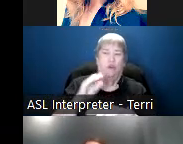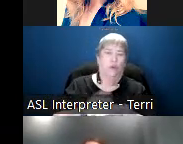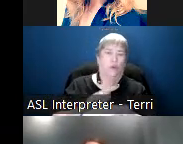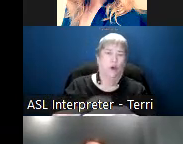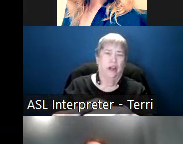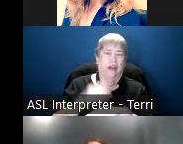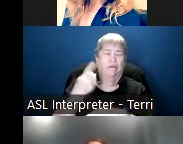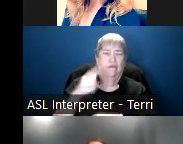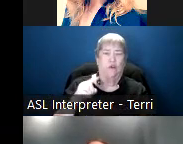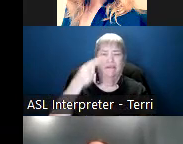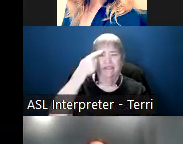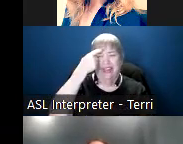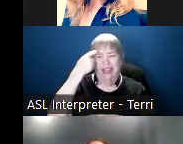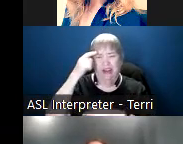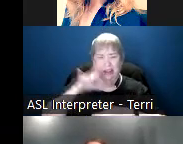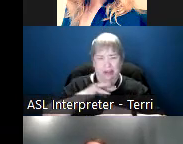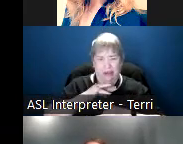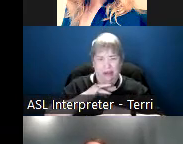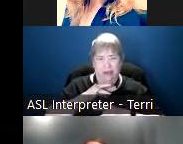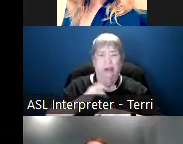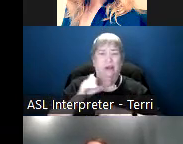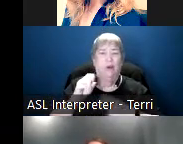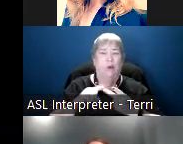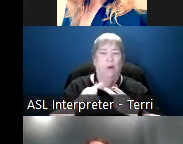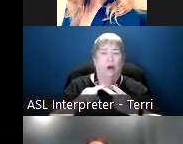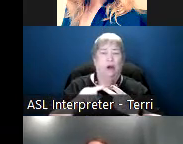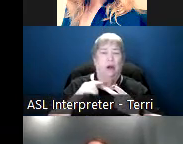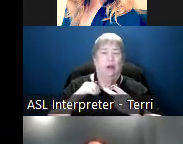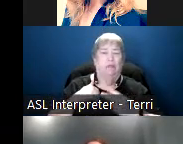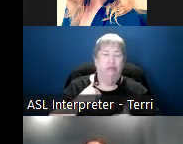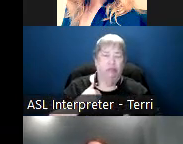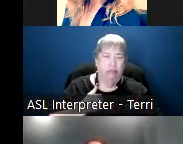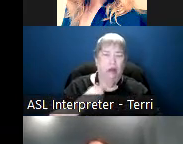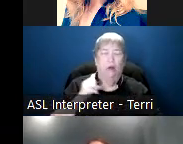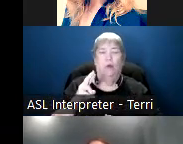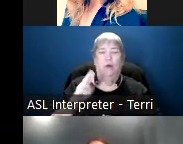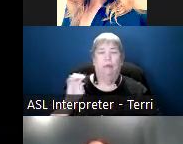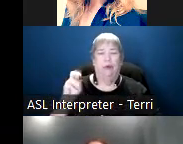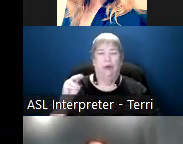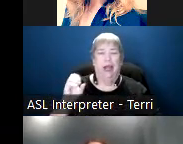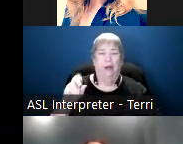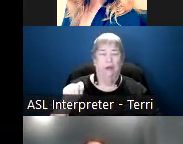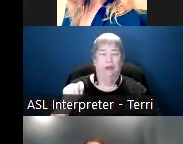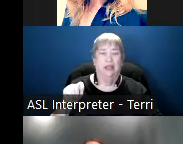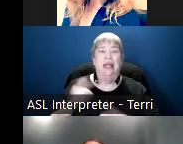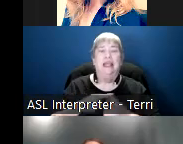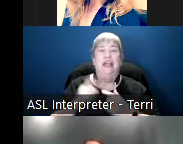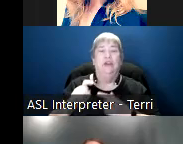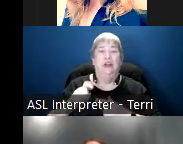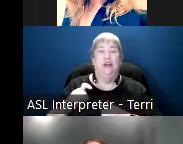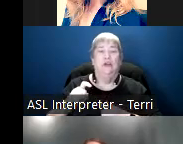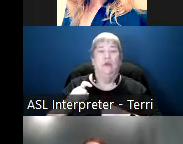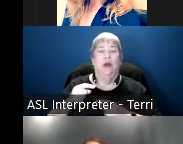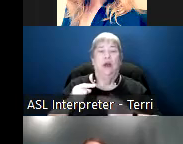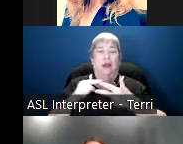or burnouts. Then you want to reverse or undo the damage. So doing this by managing the stress and